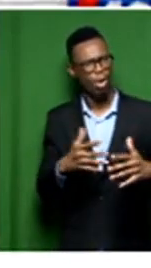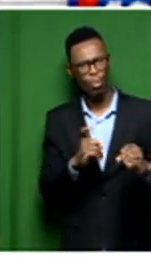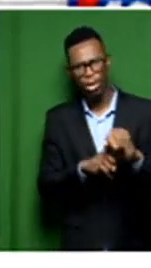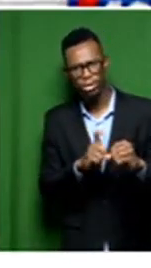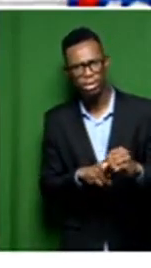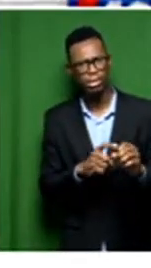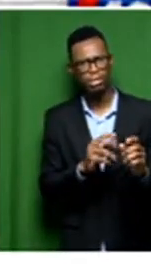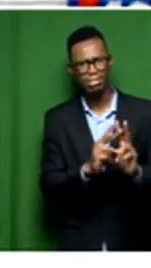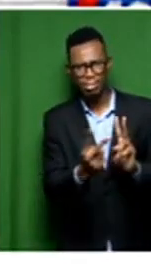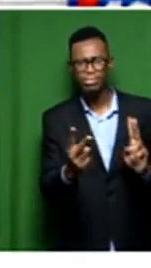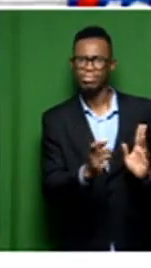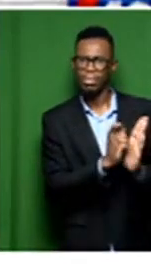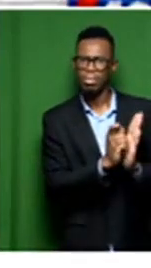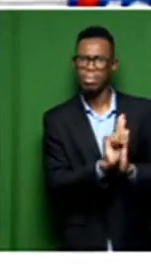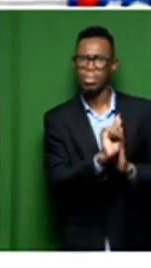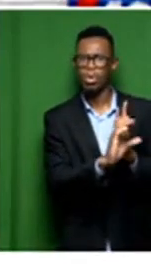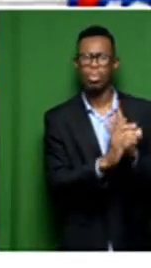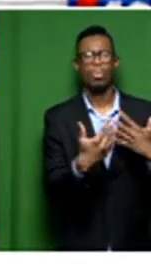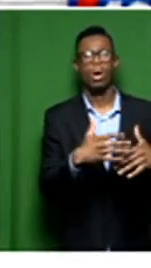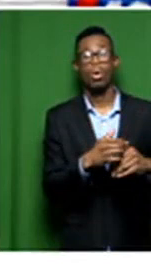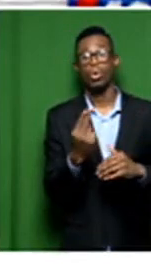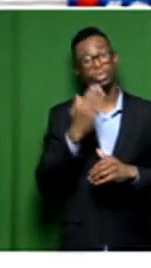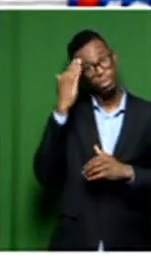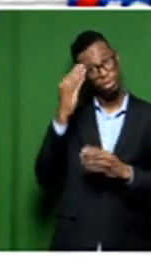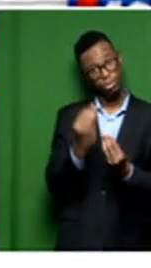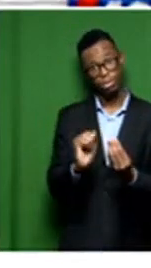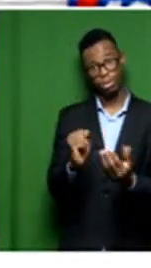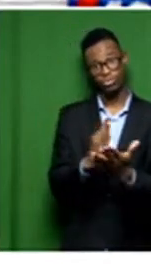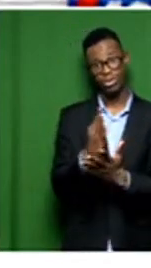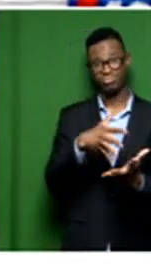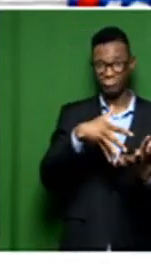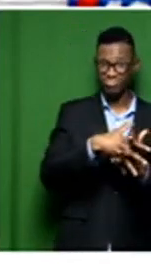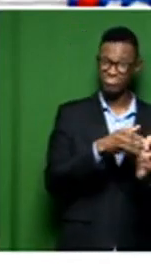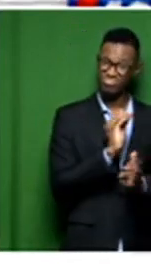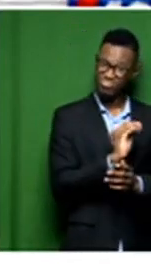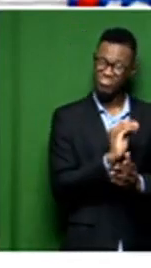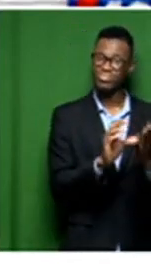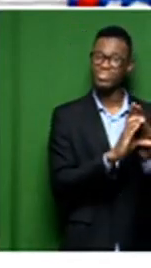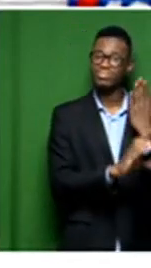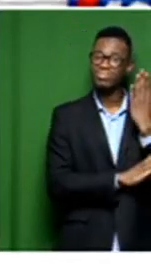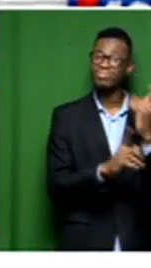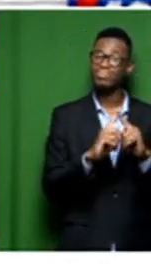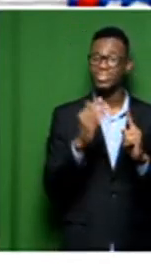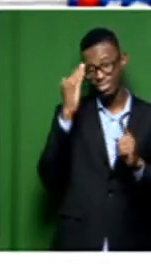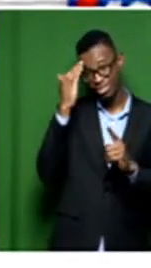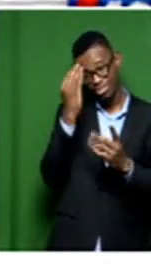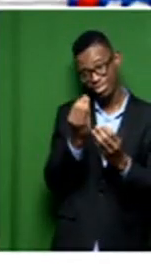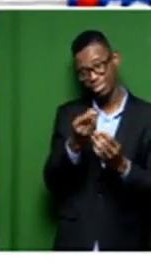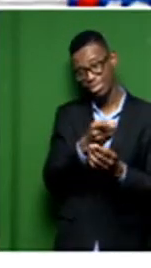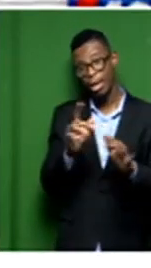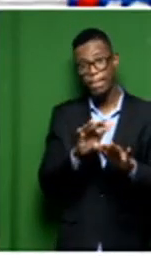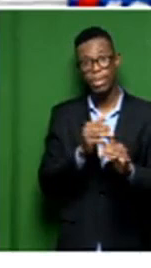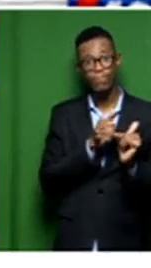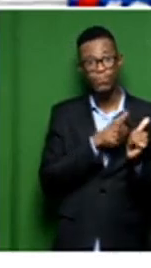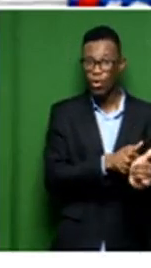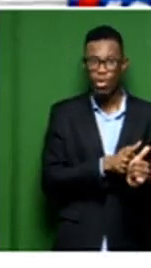know that rights of children, which are themselves enshrined in the Constitution, are oftentimes violated across the country. We have a long way to go